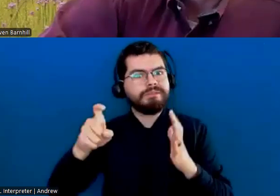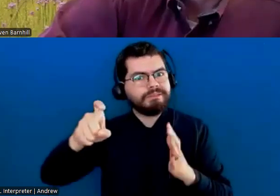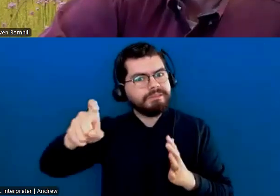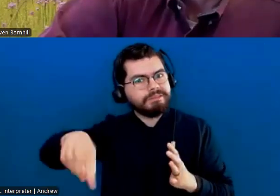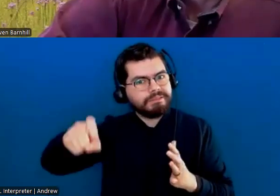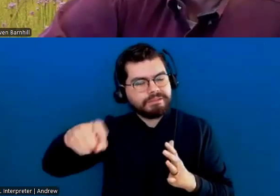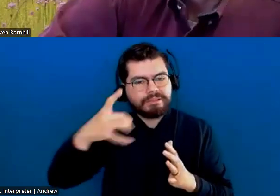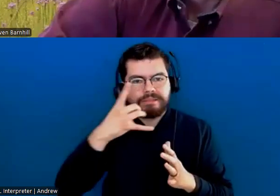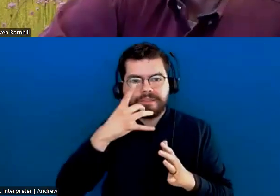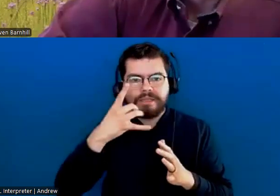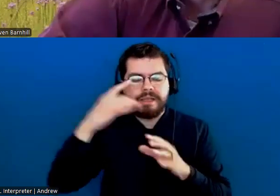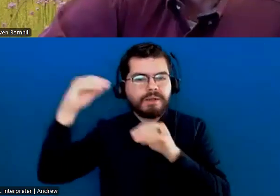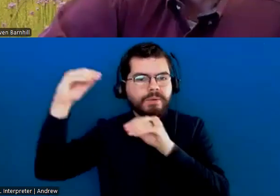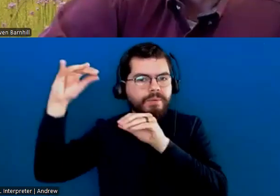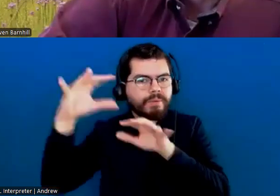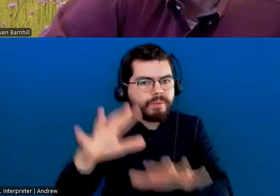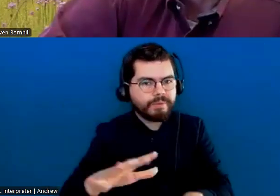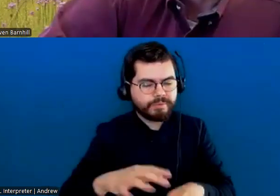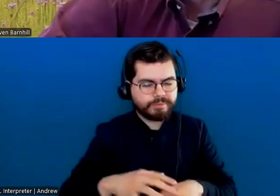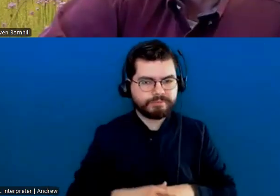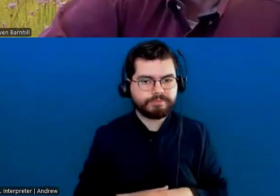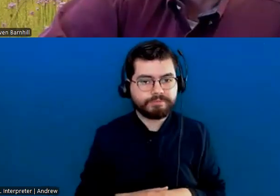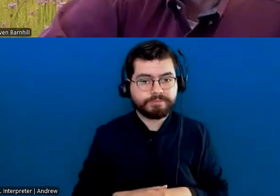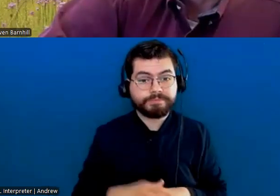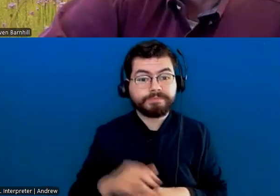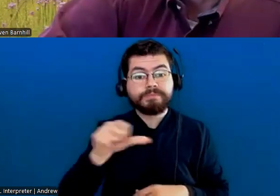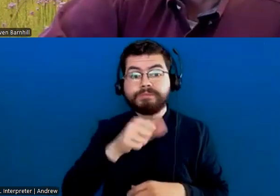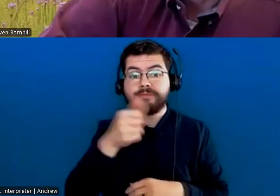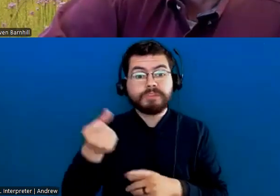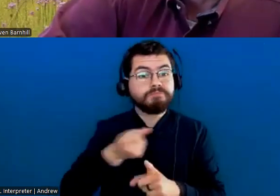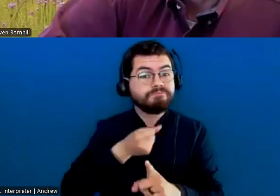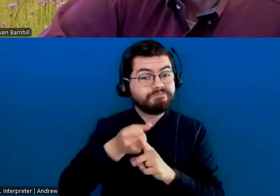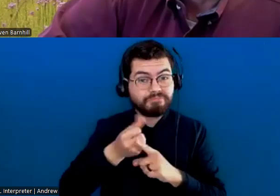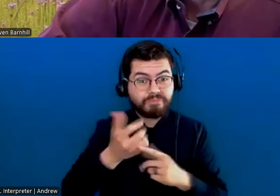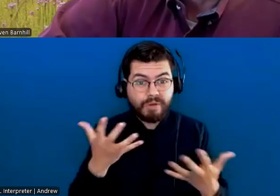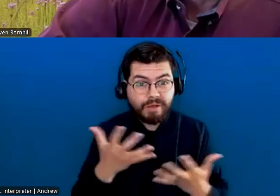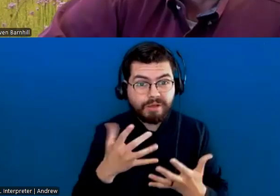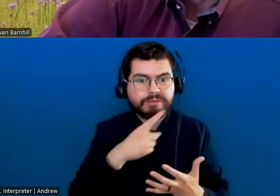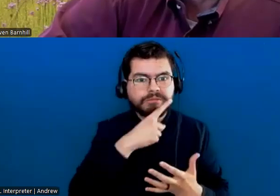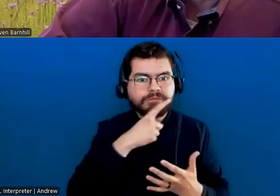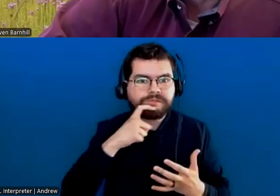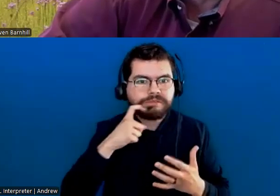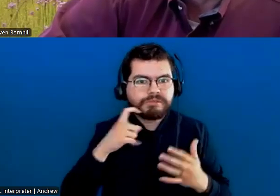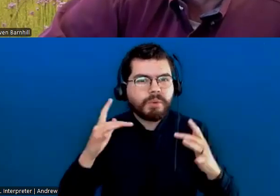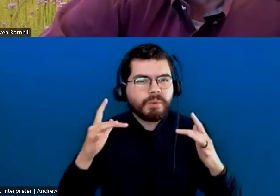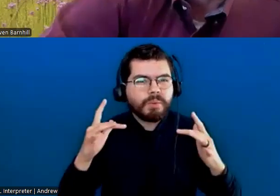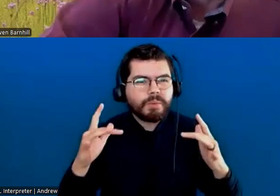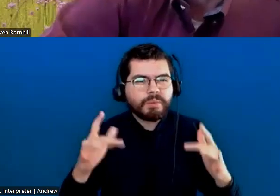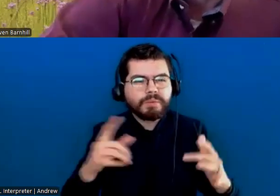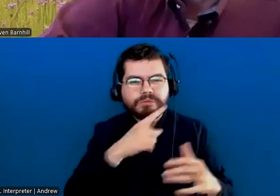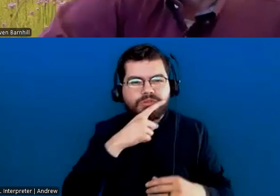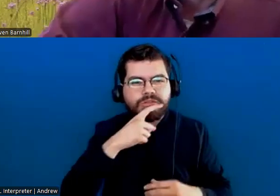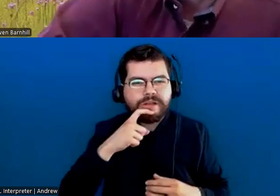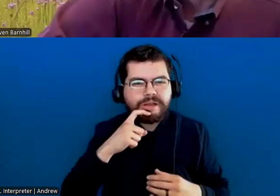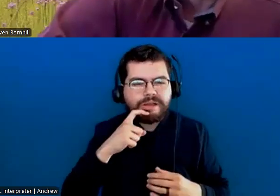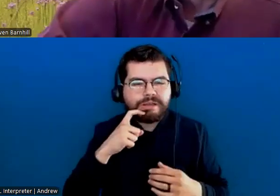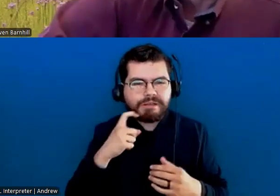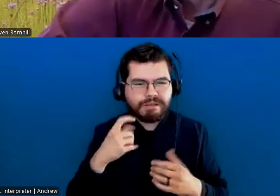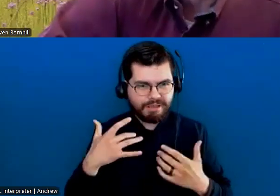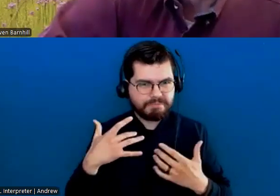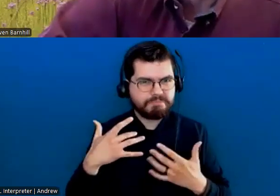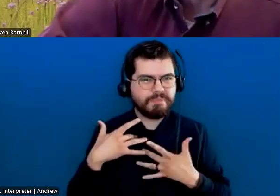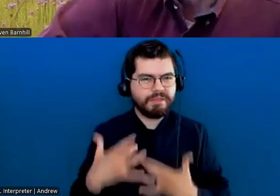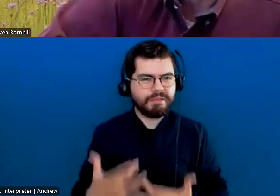about is drought. So it's another natural disturbance. It's fresh in my mind because we just came